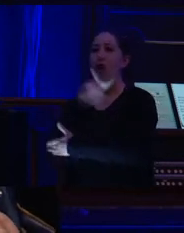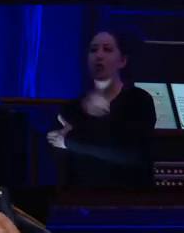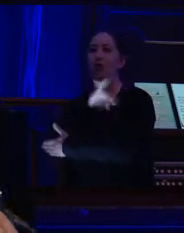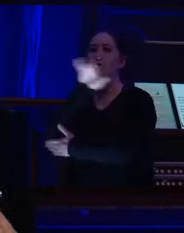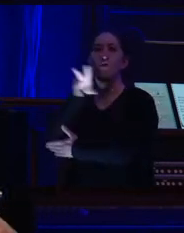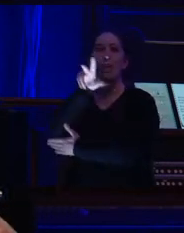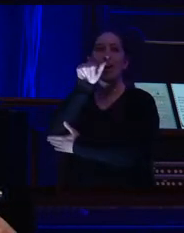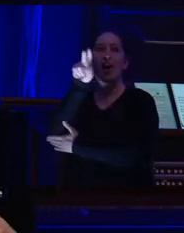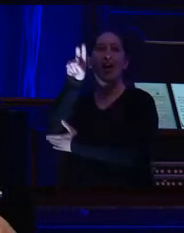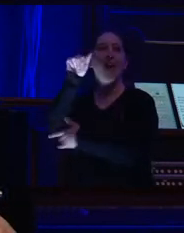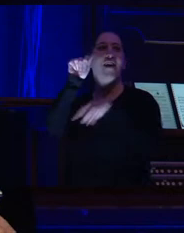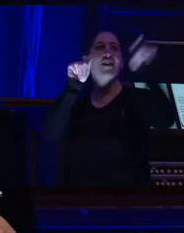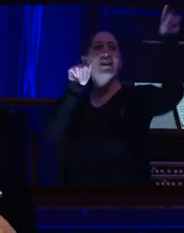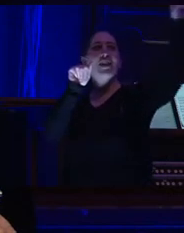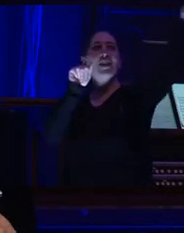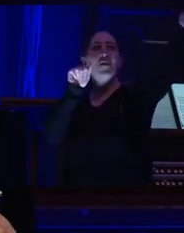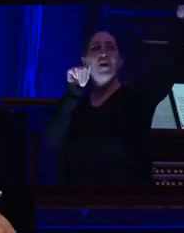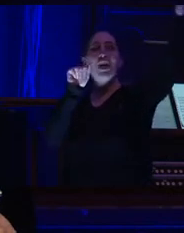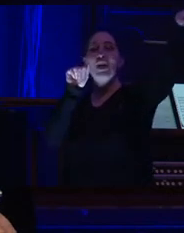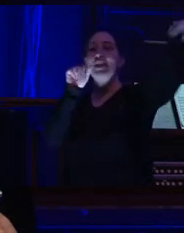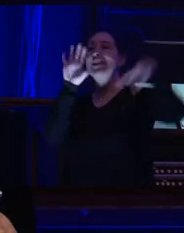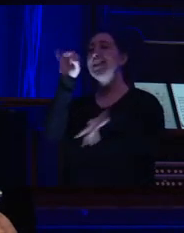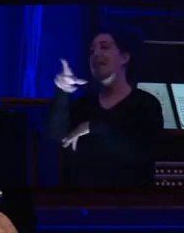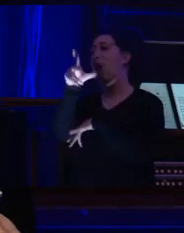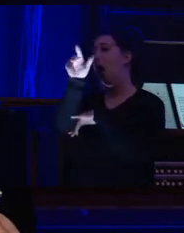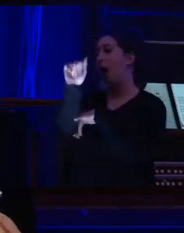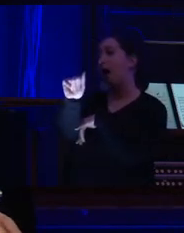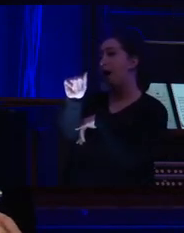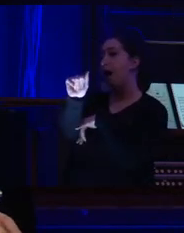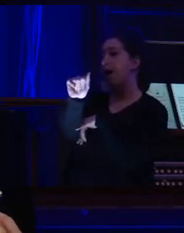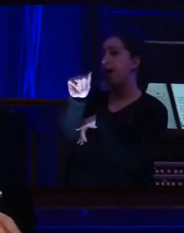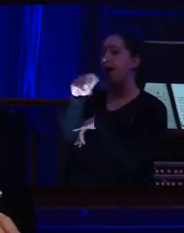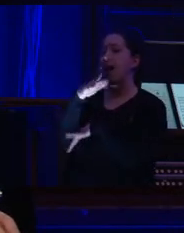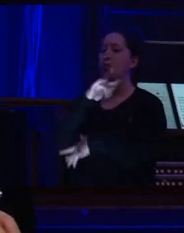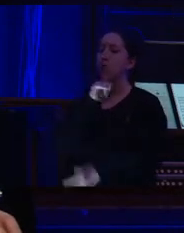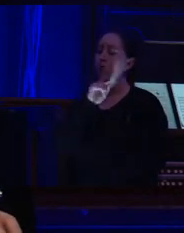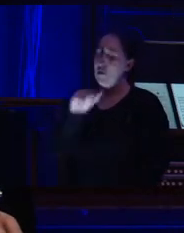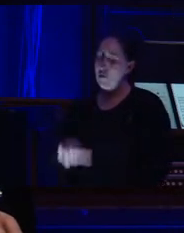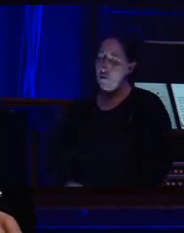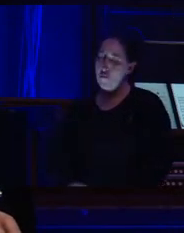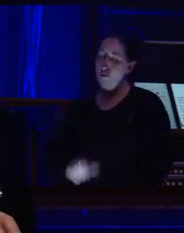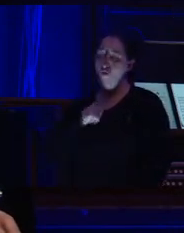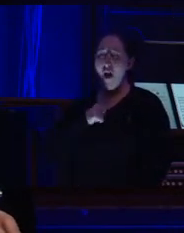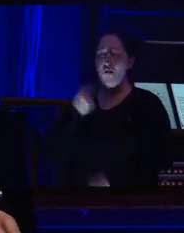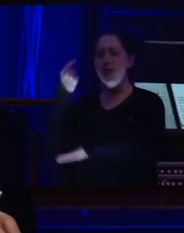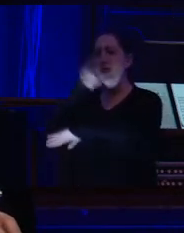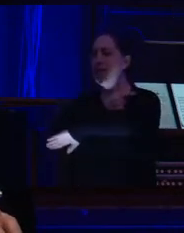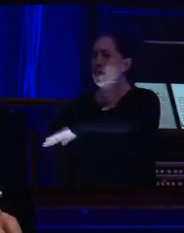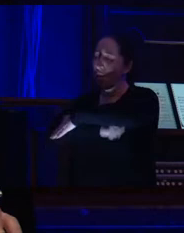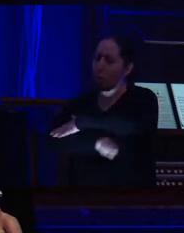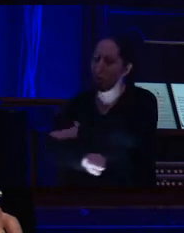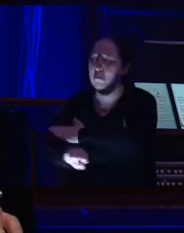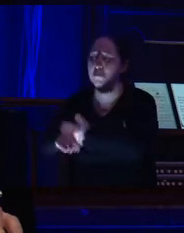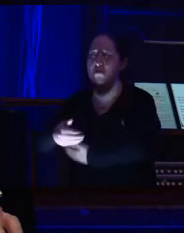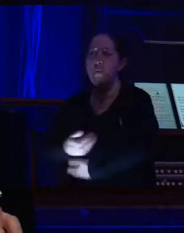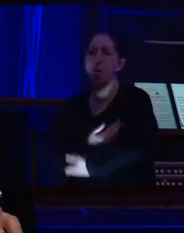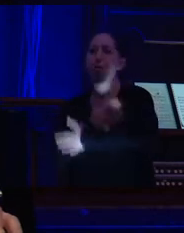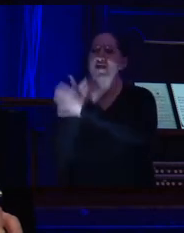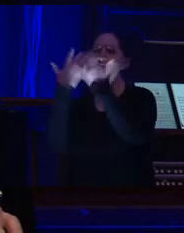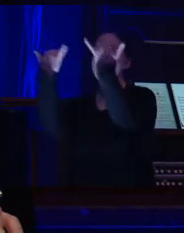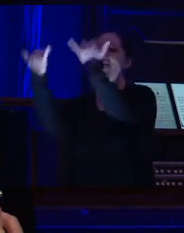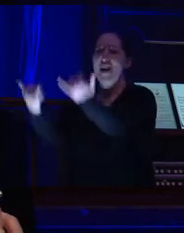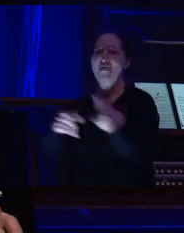Juliana and Sarah, who have made me so proud from the days they were born to today. Let's hear